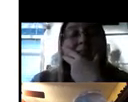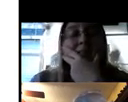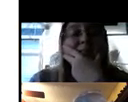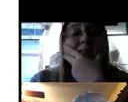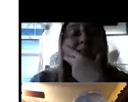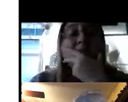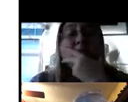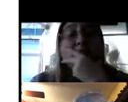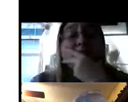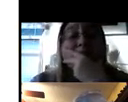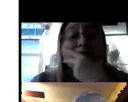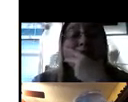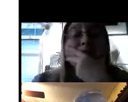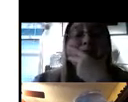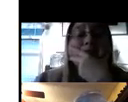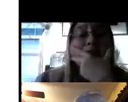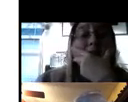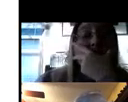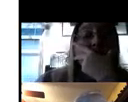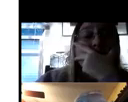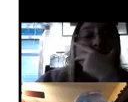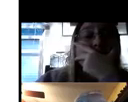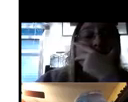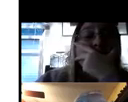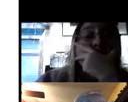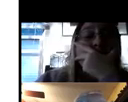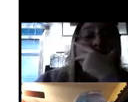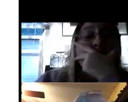already alive and well. And I think that